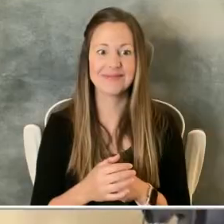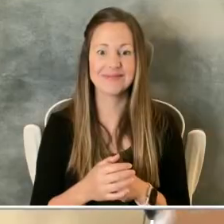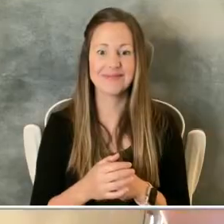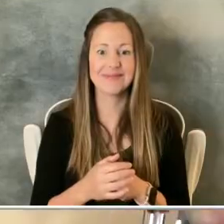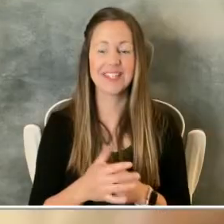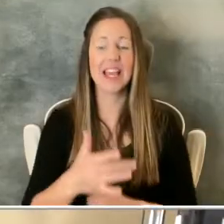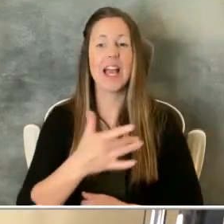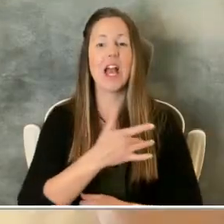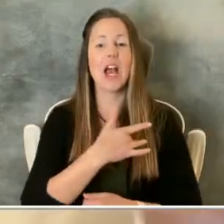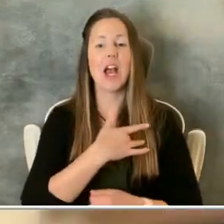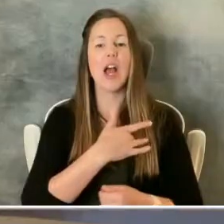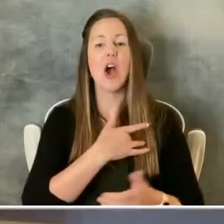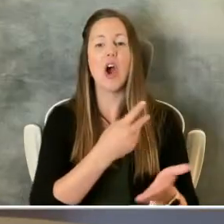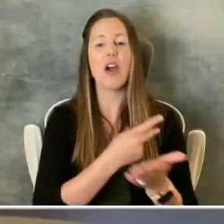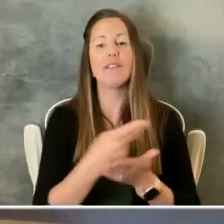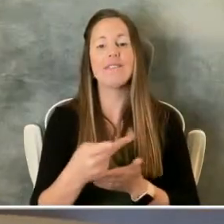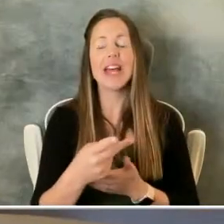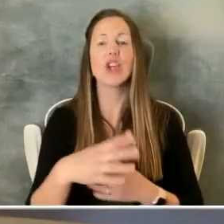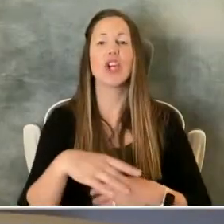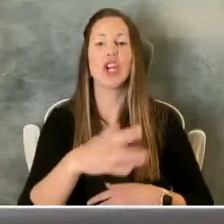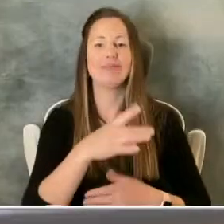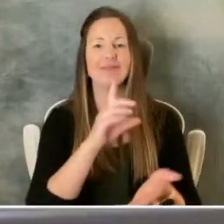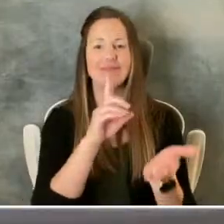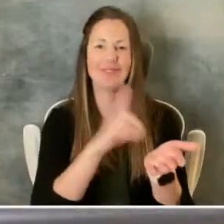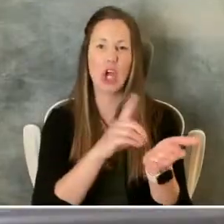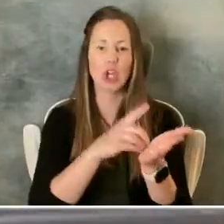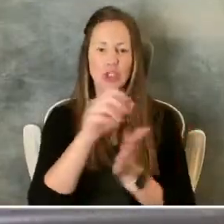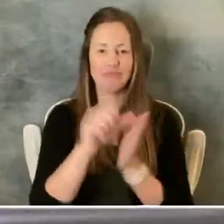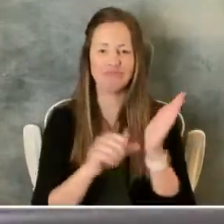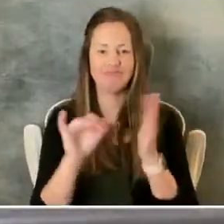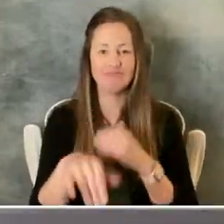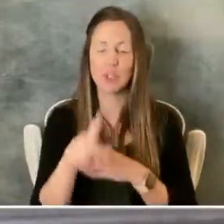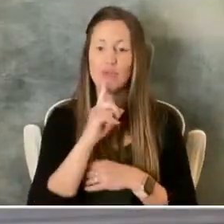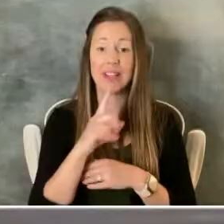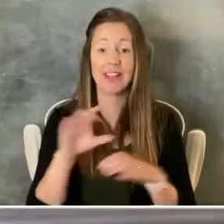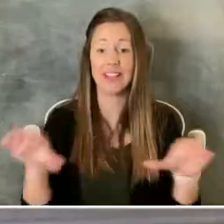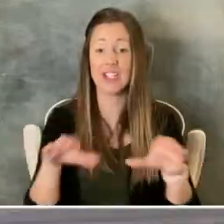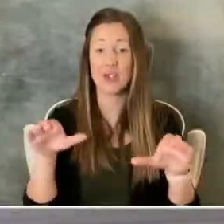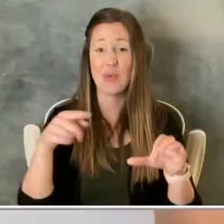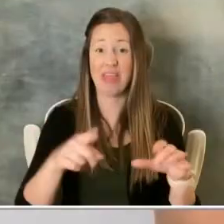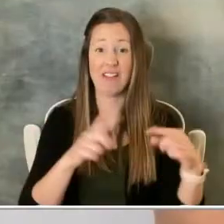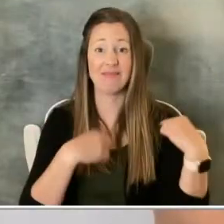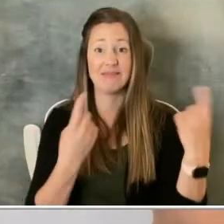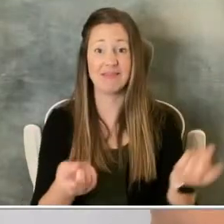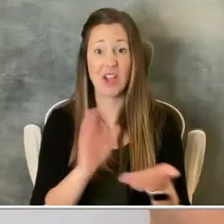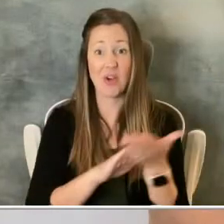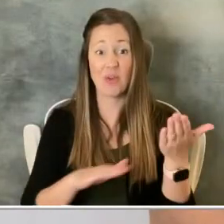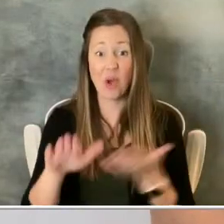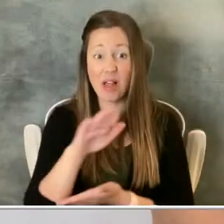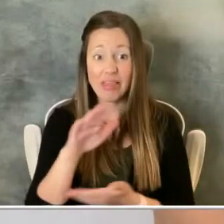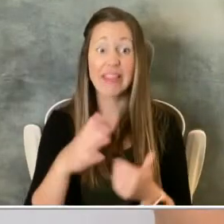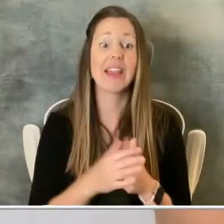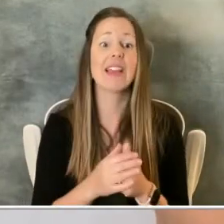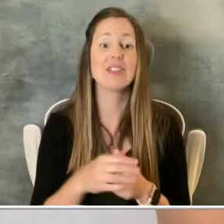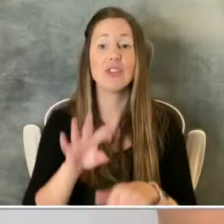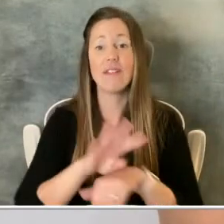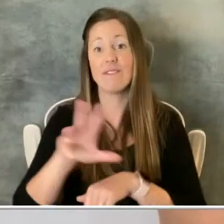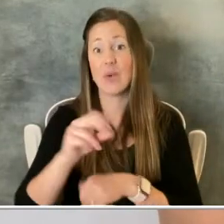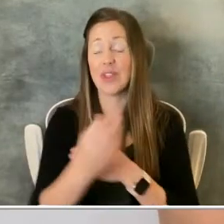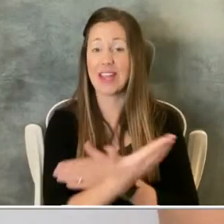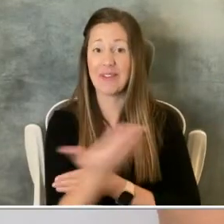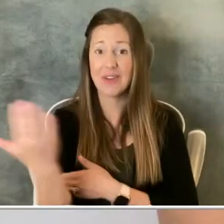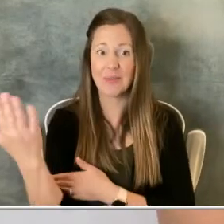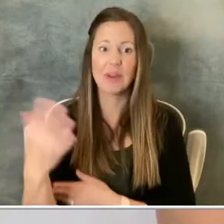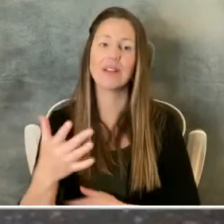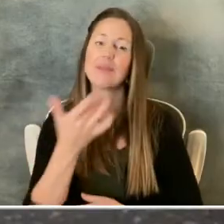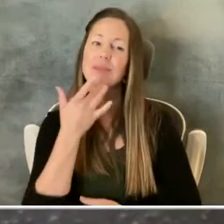cardiologist Dr. Paula Roldan Been doing this since college. is up at 4:30 every morning. I like working out in my home gym because